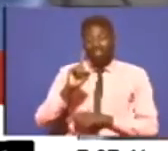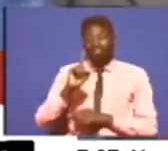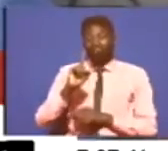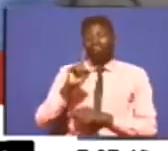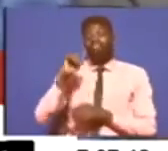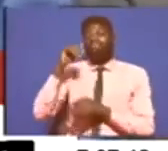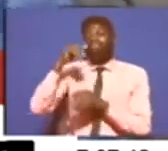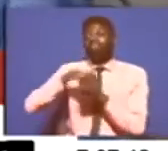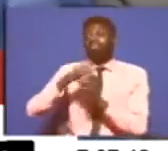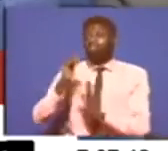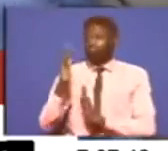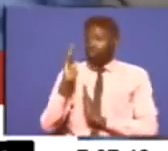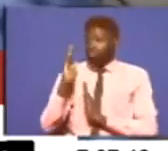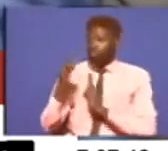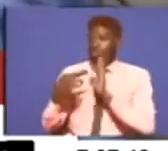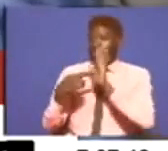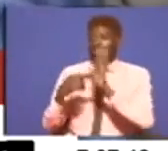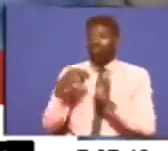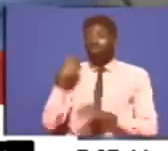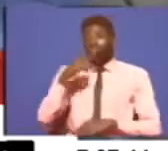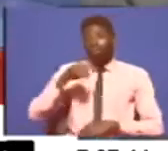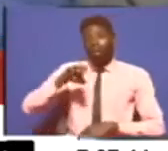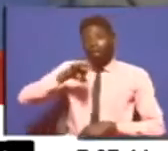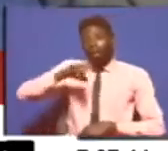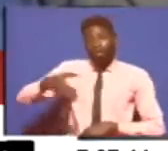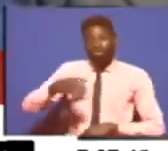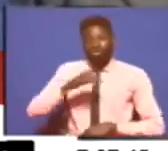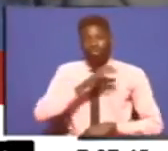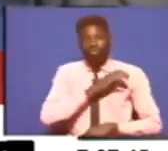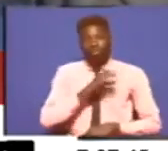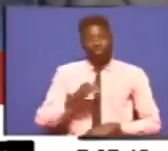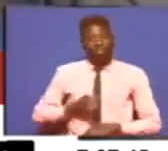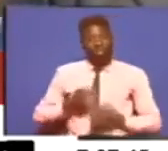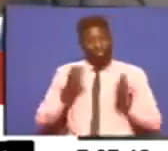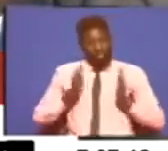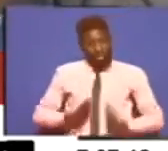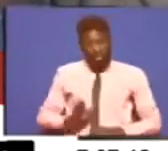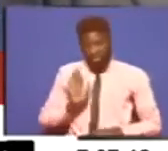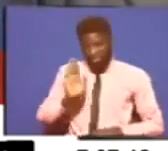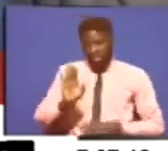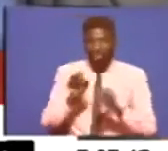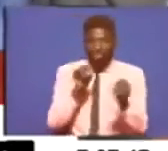represented here by the County Commissioner in Busia, to ensure that teachers